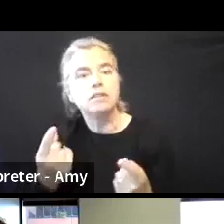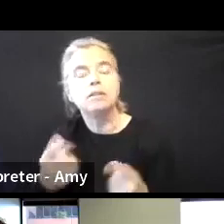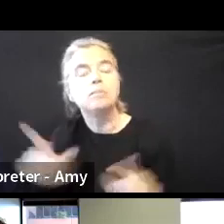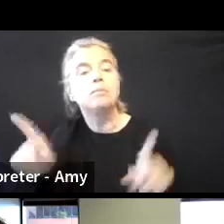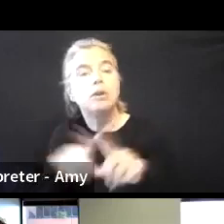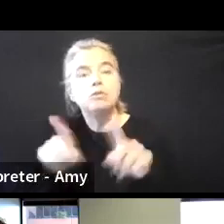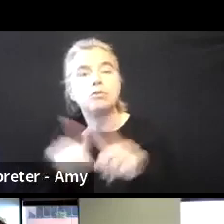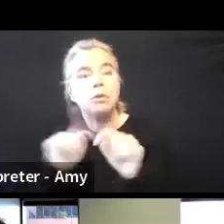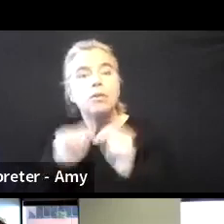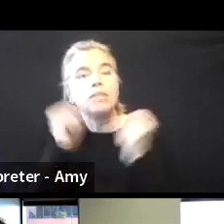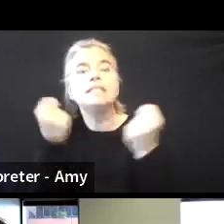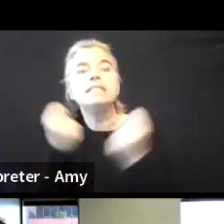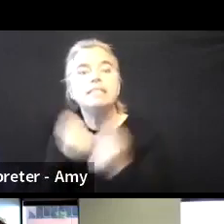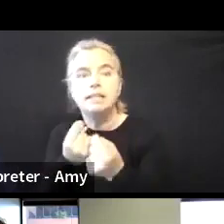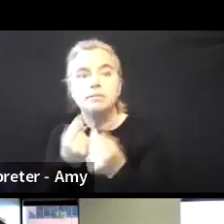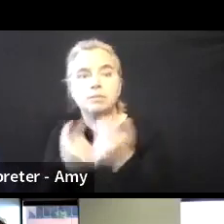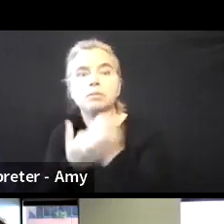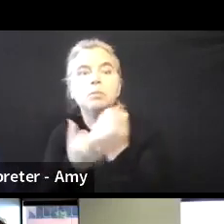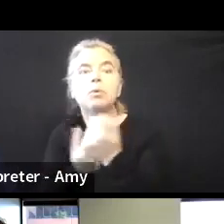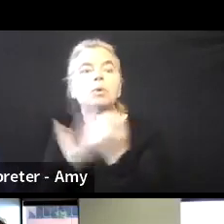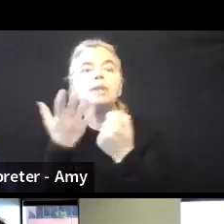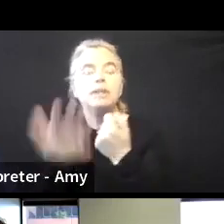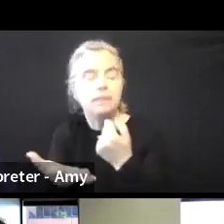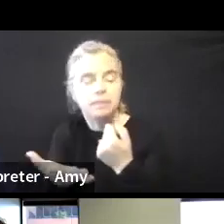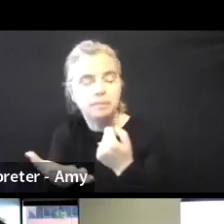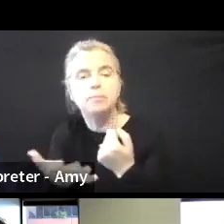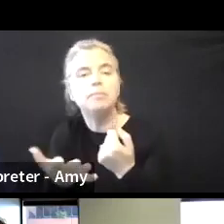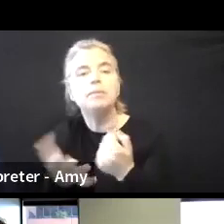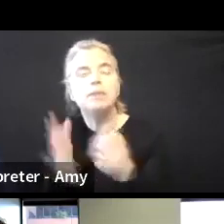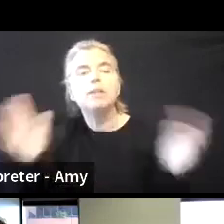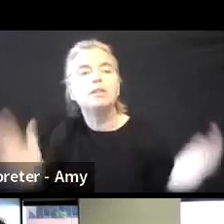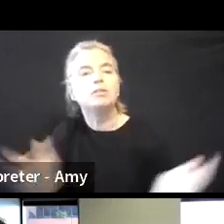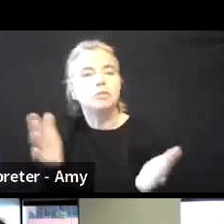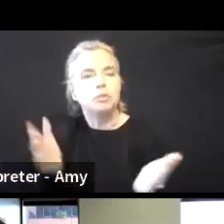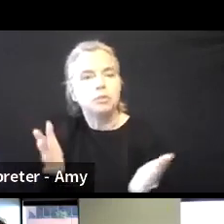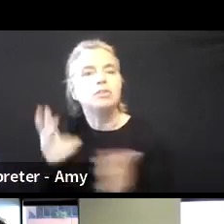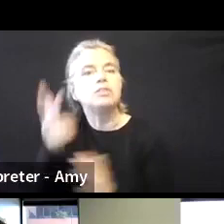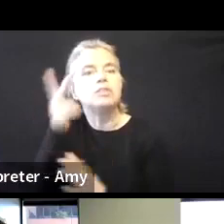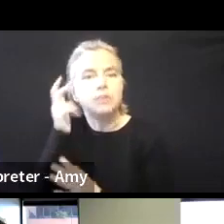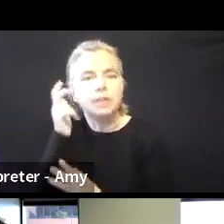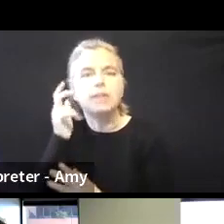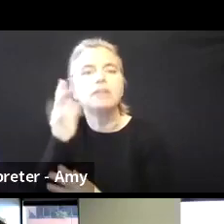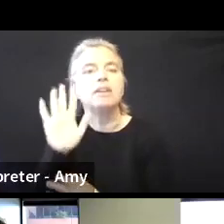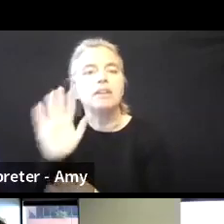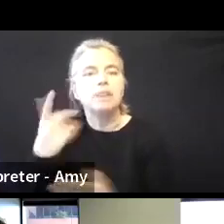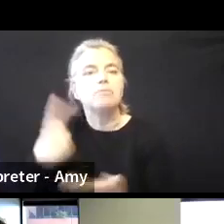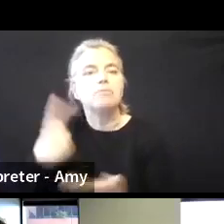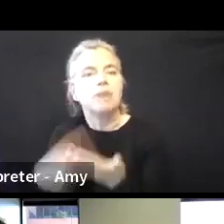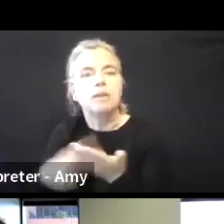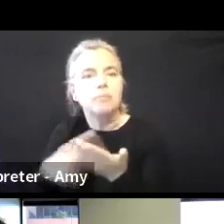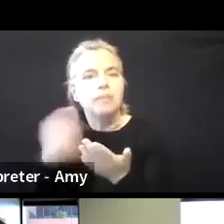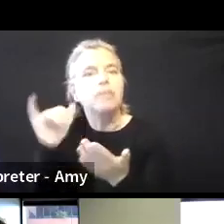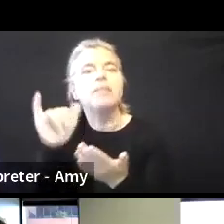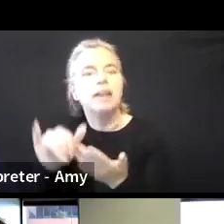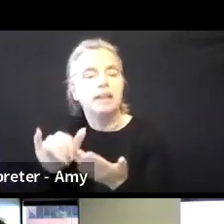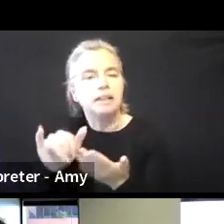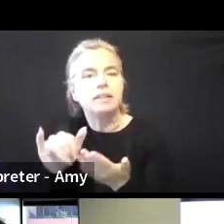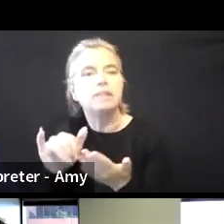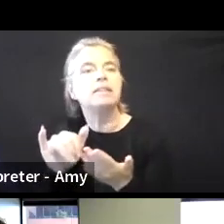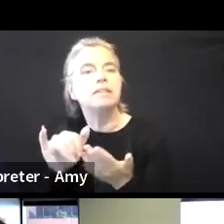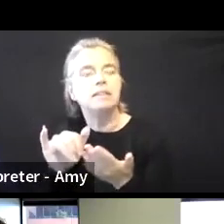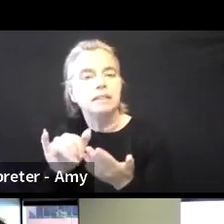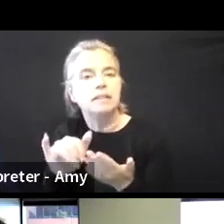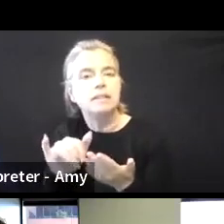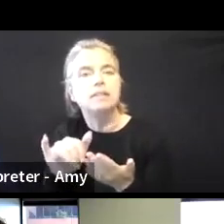teams that have supported him. It's been really encouraging to hear those kind of conversations and to hear, for instance,